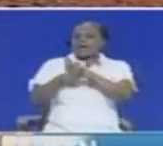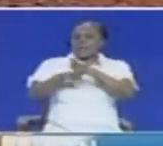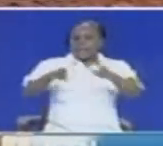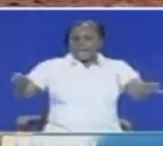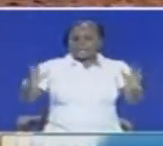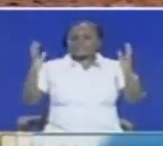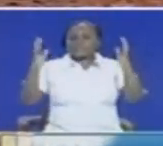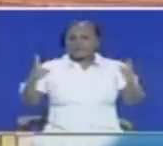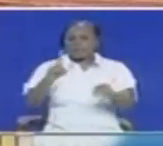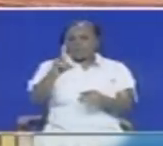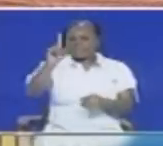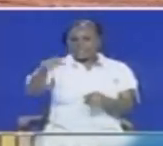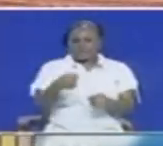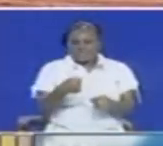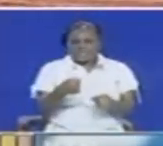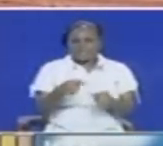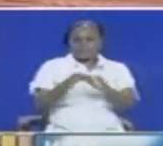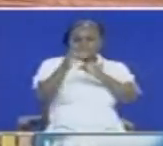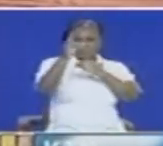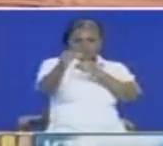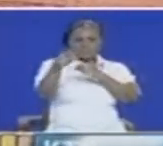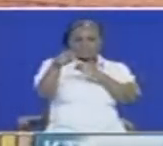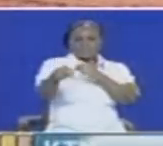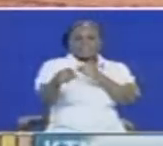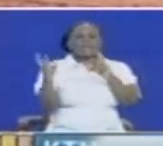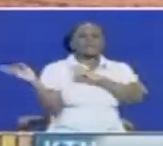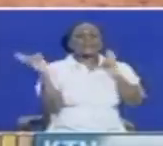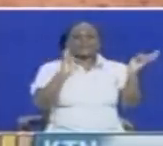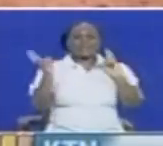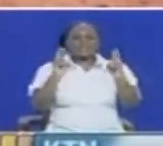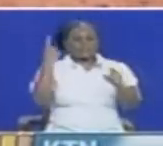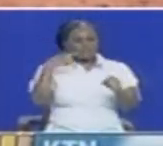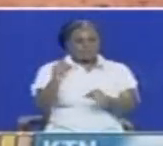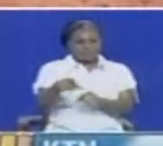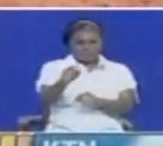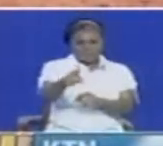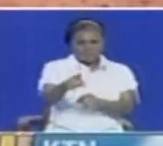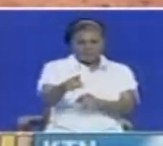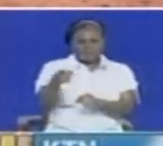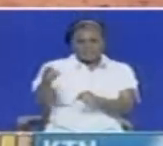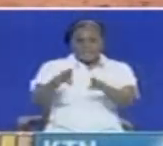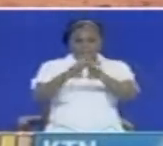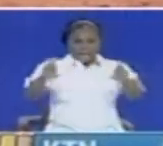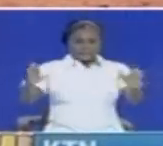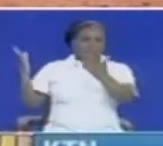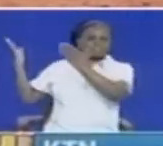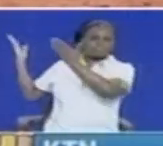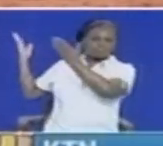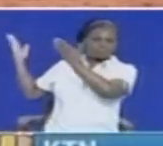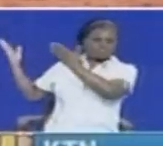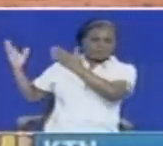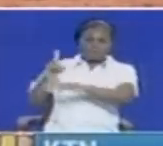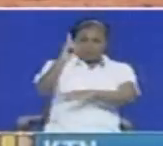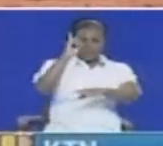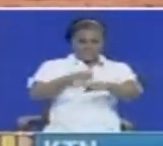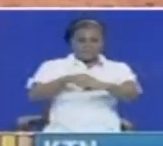over 1,000 acres all harrowed up in readiness for salt farming. This massive piece of barren land was once